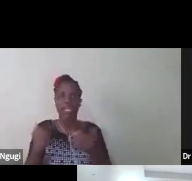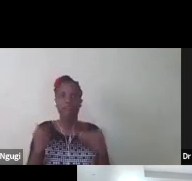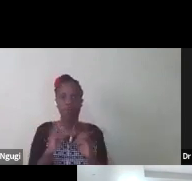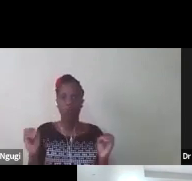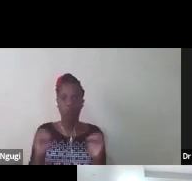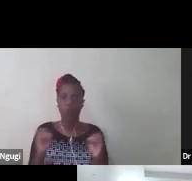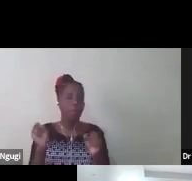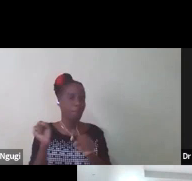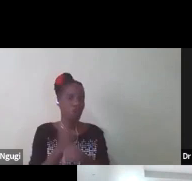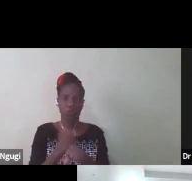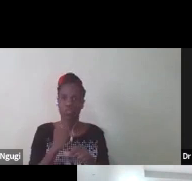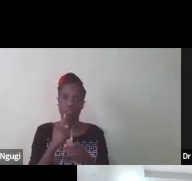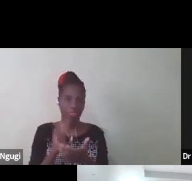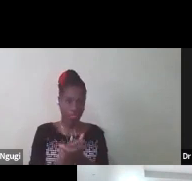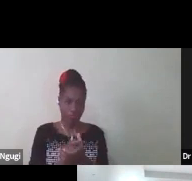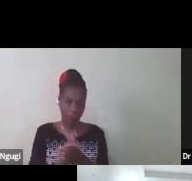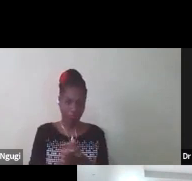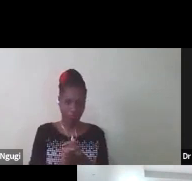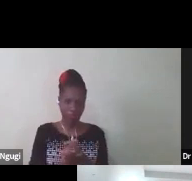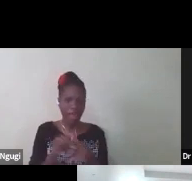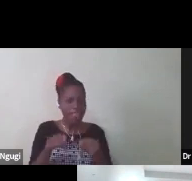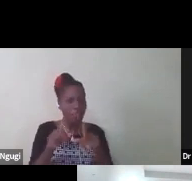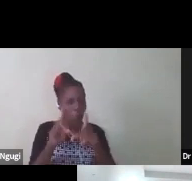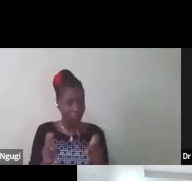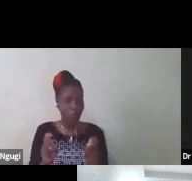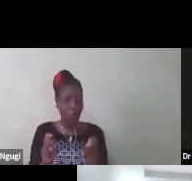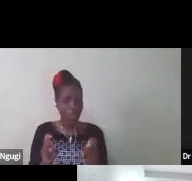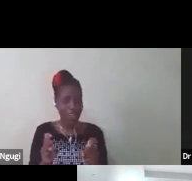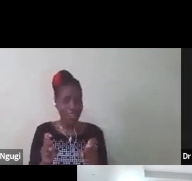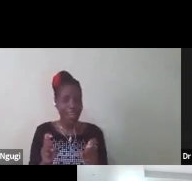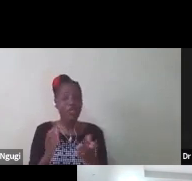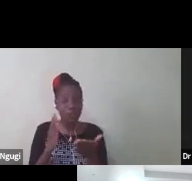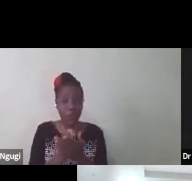think this question brings up one of the issues